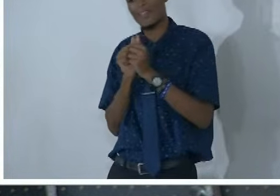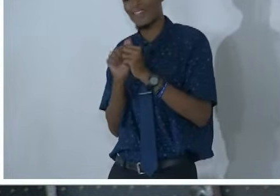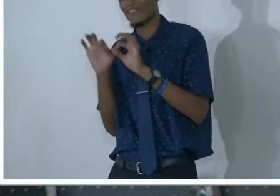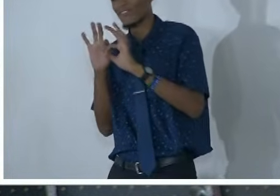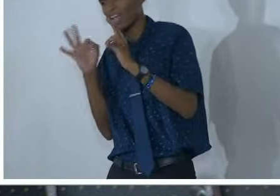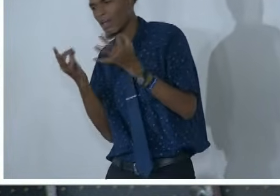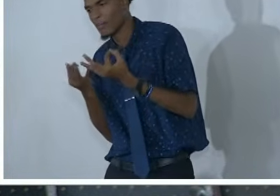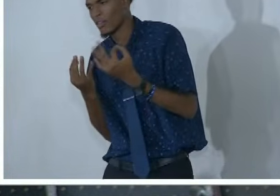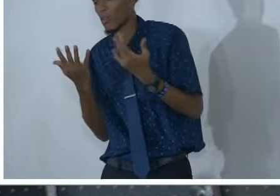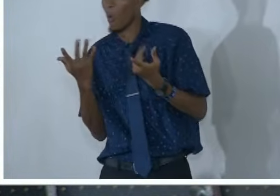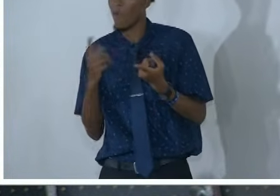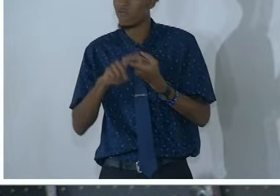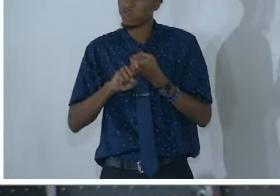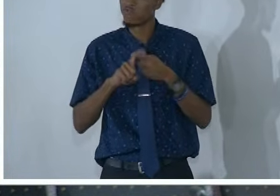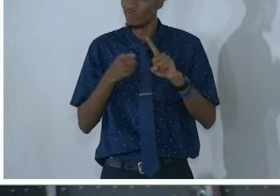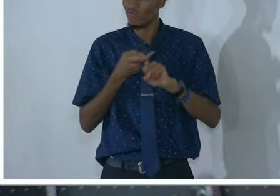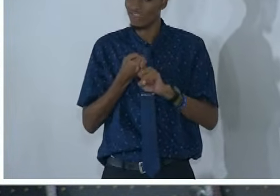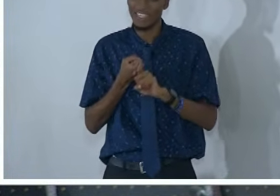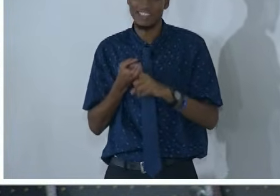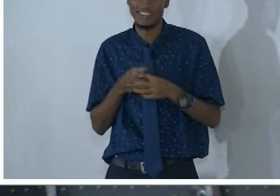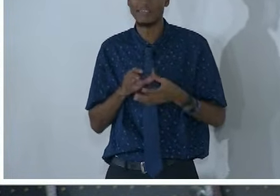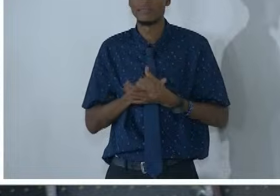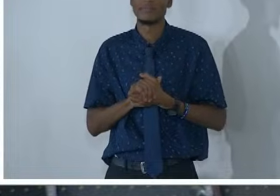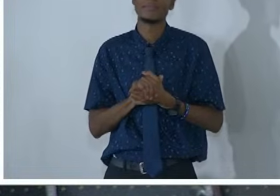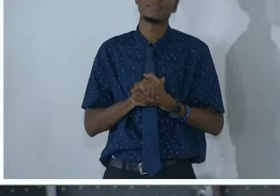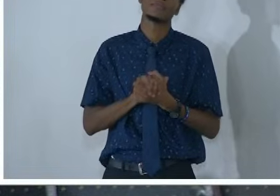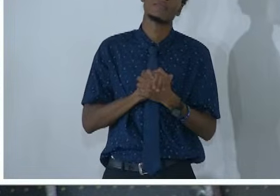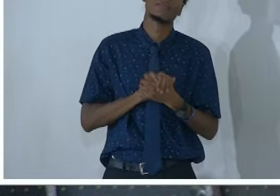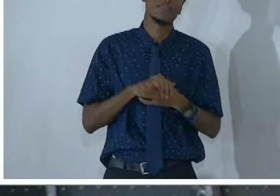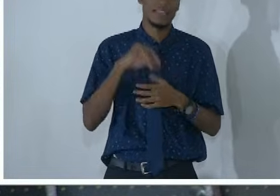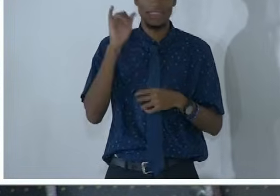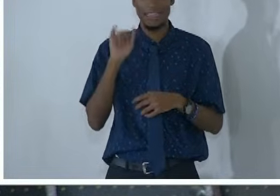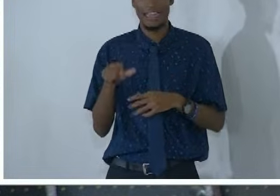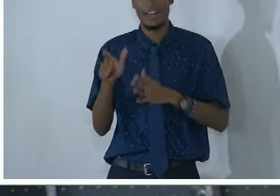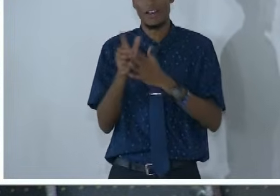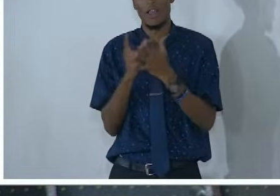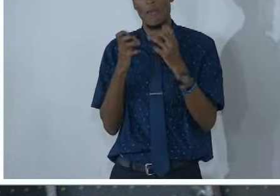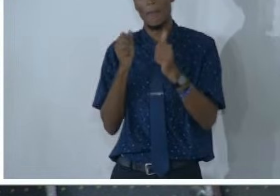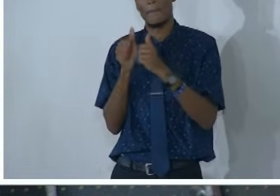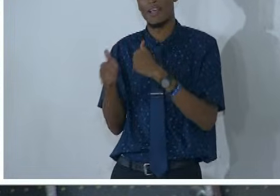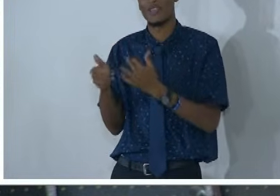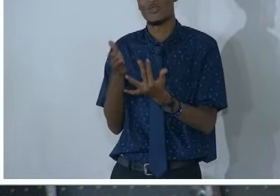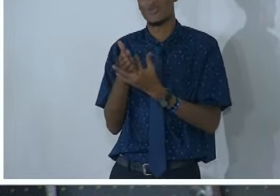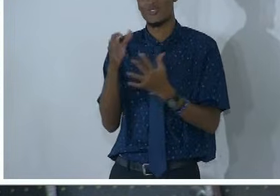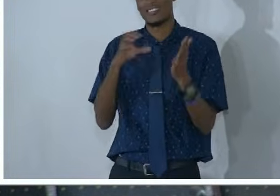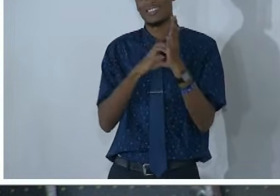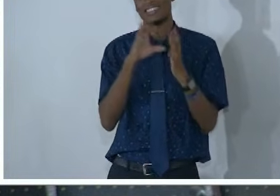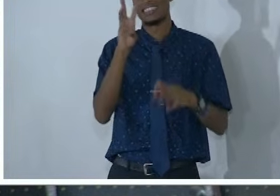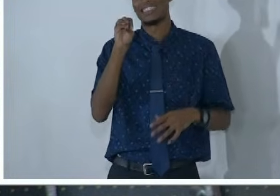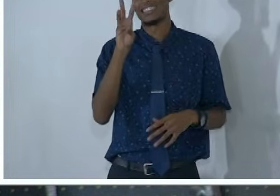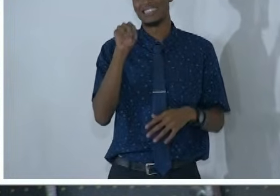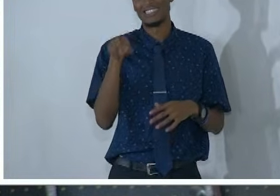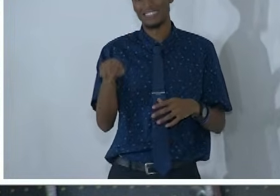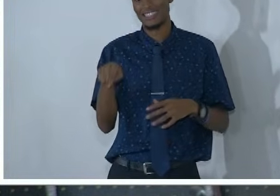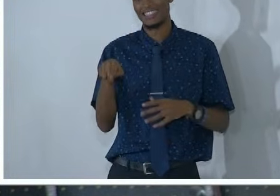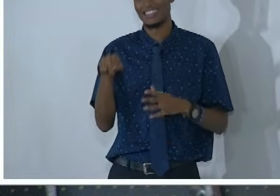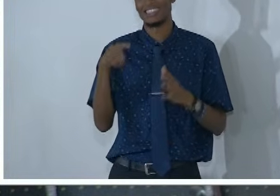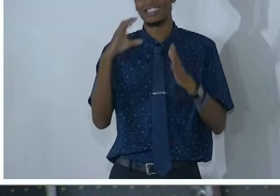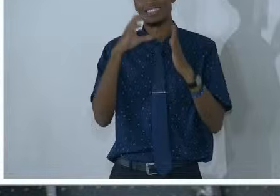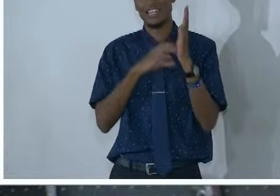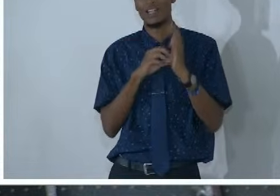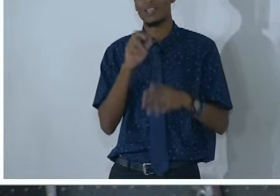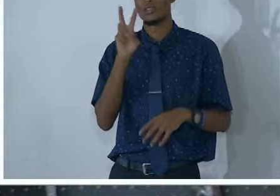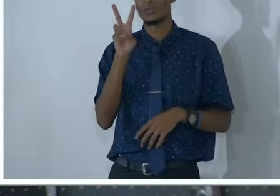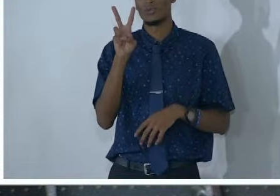or friends, as the case may be. And the bill, through Section 60, Clause 2 and Section